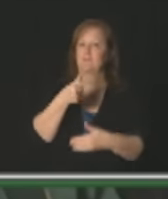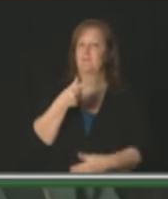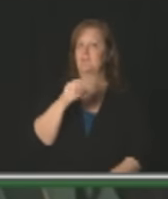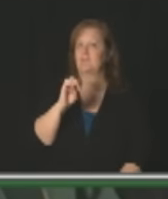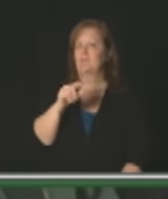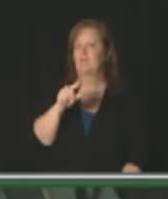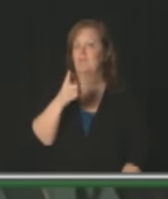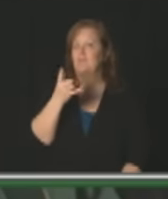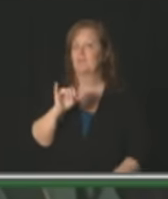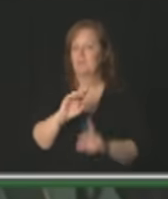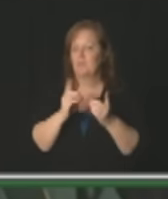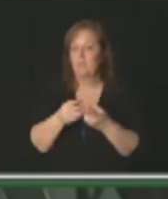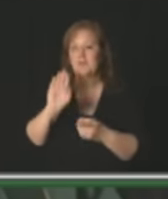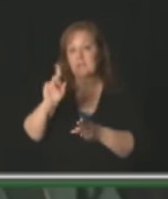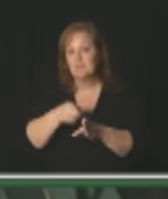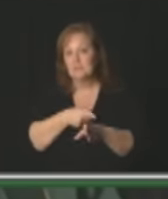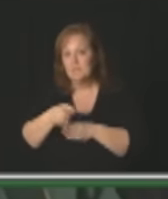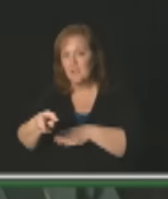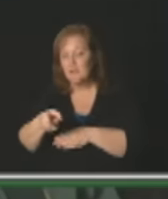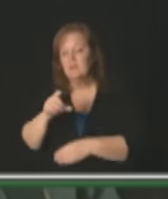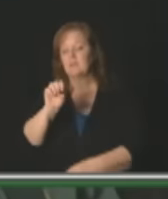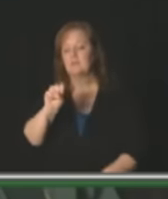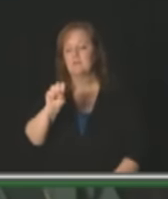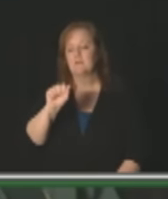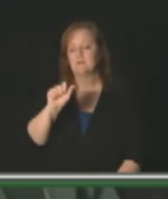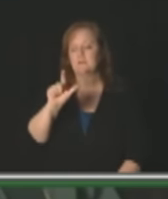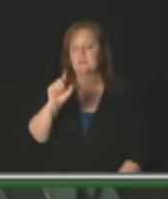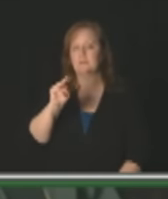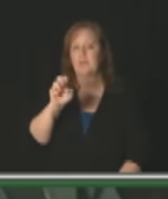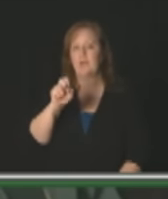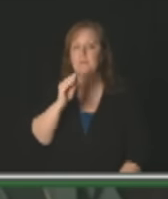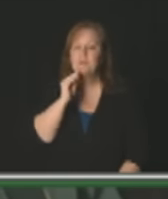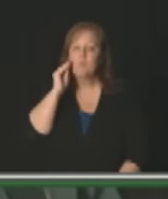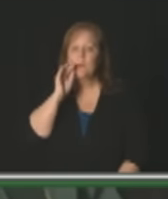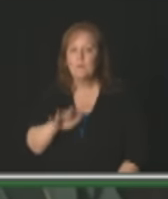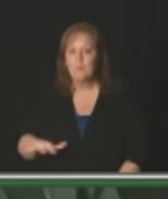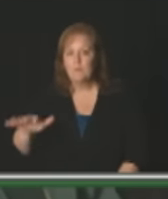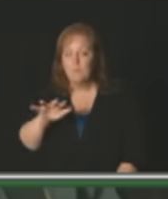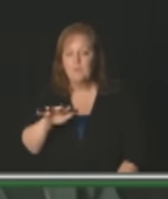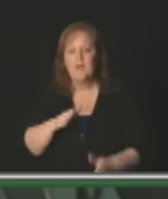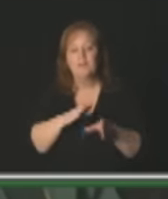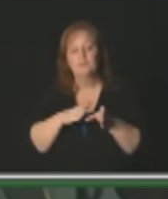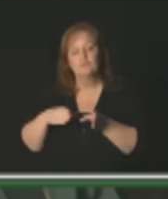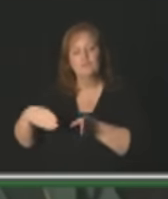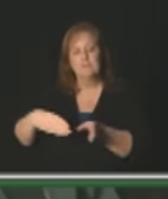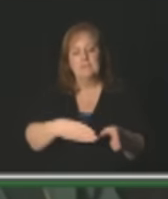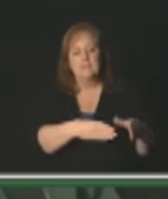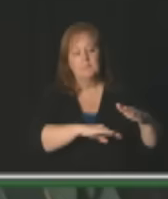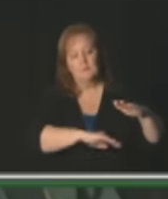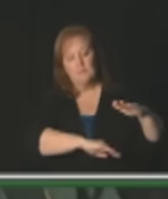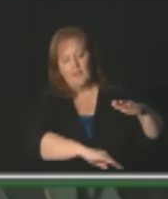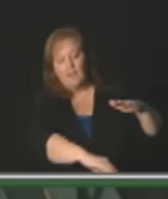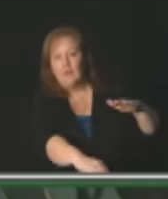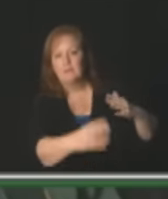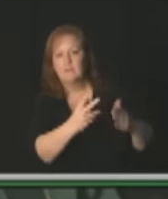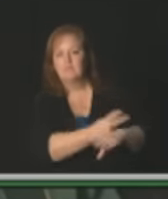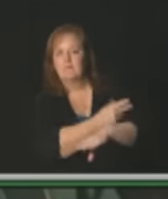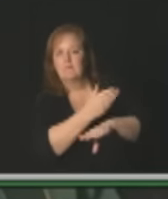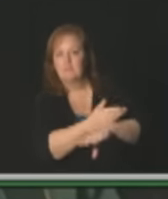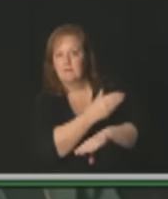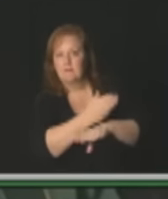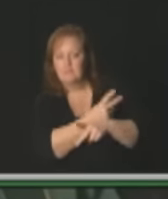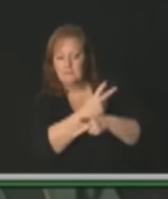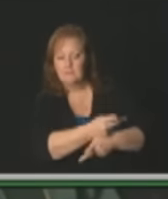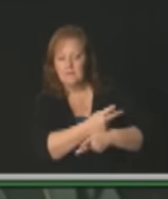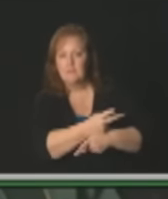He specializes in salmon habitat and stream bed restoration and has brought in more than $1.5 million